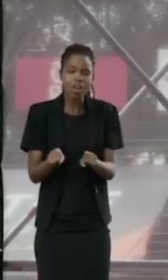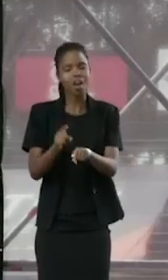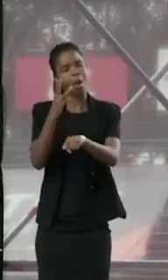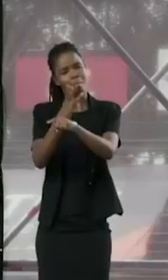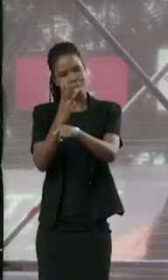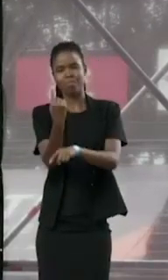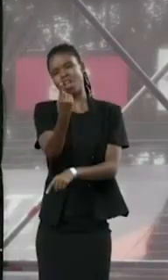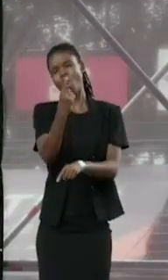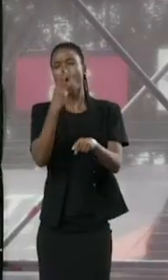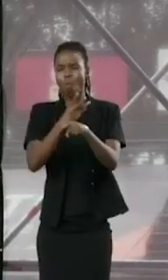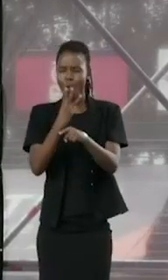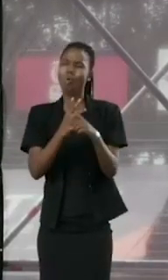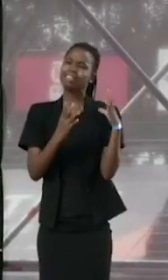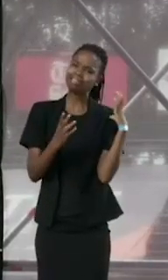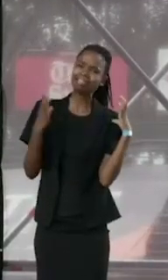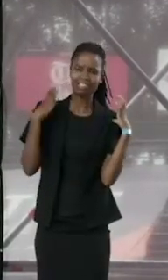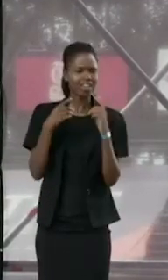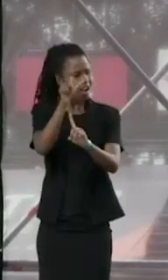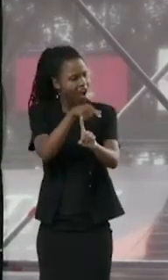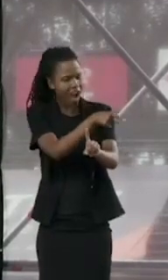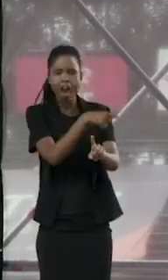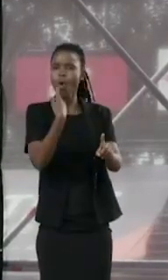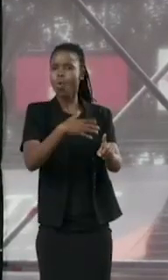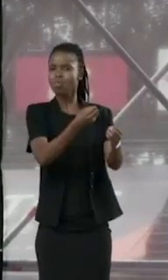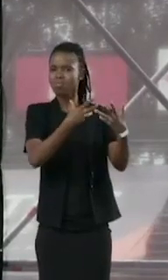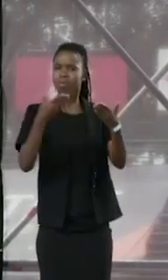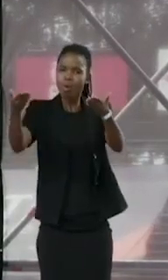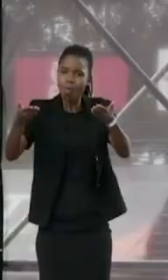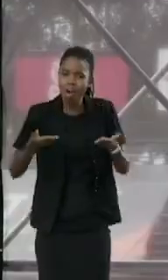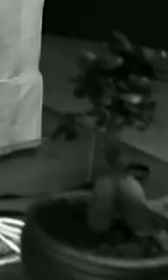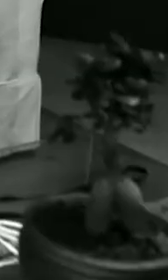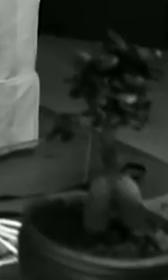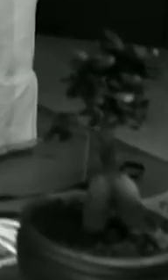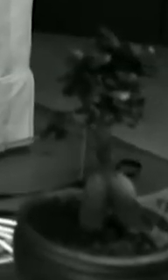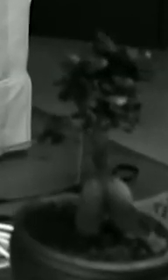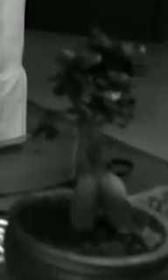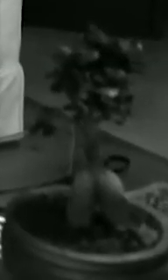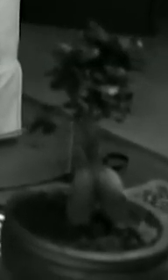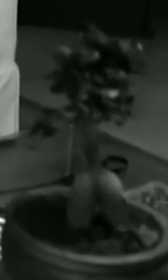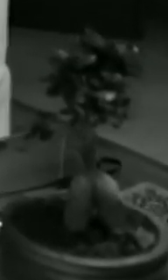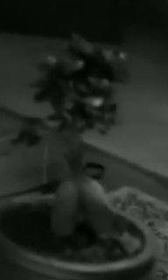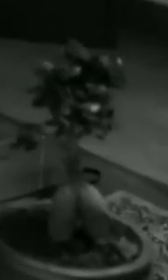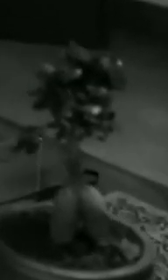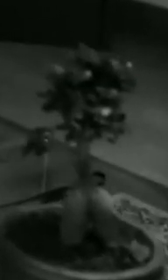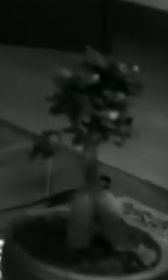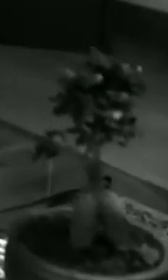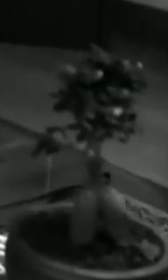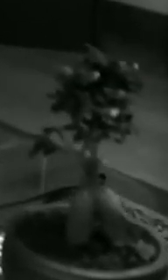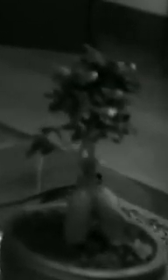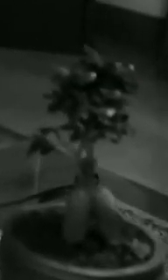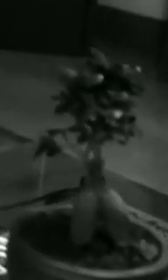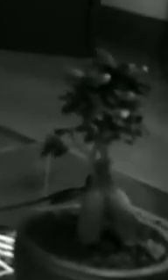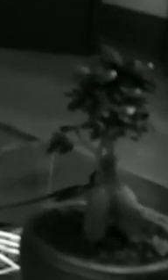who was working. So someone like him actually welcoming me into his space actually helped me a lot, you know.